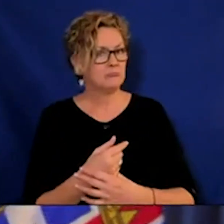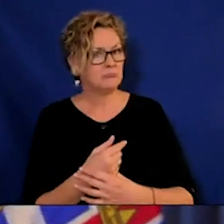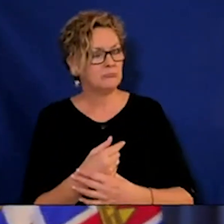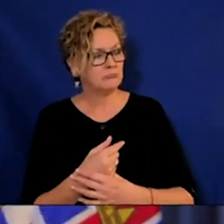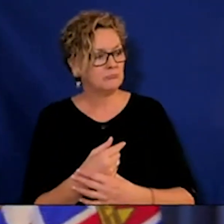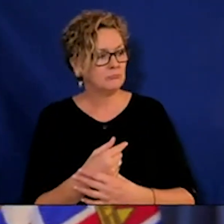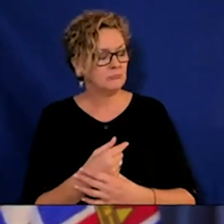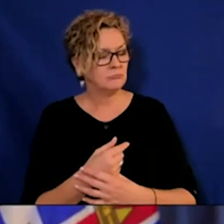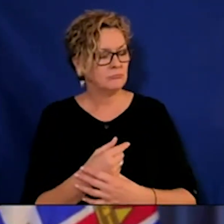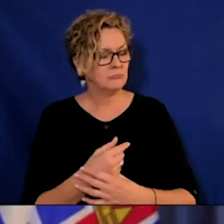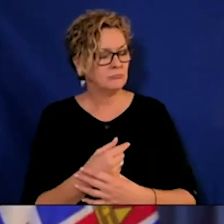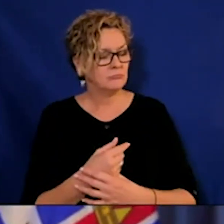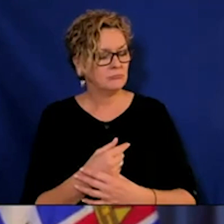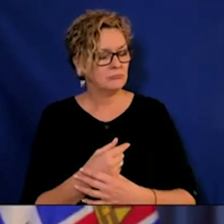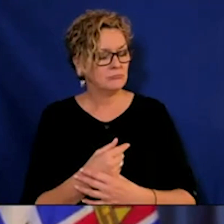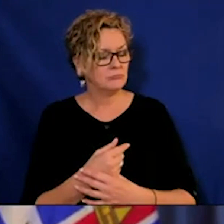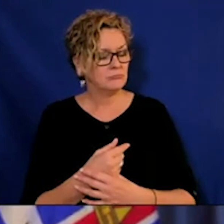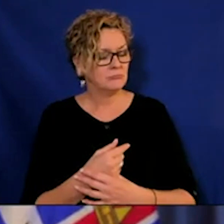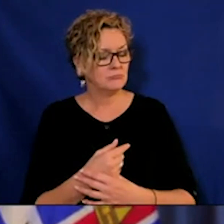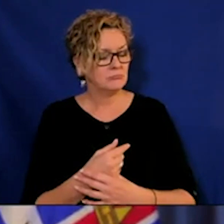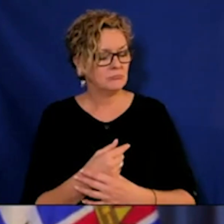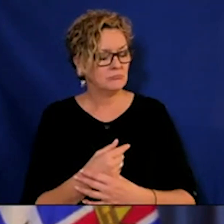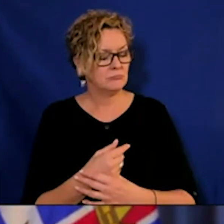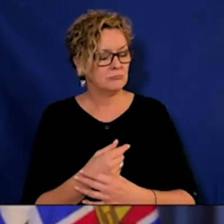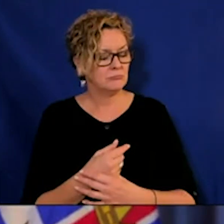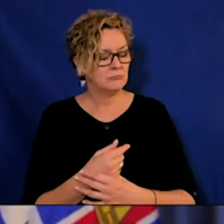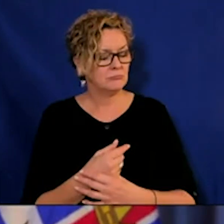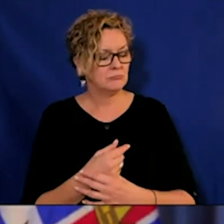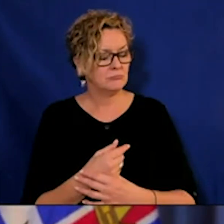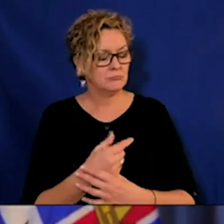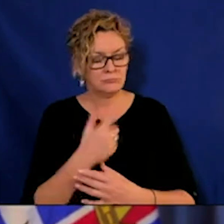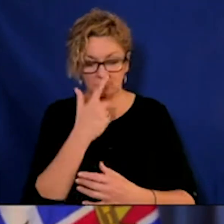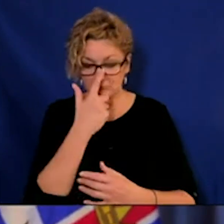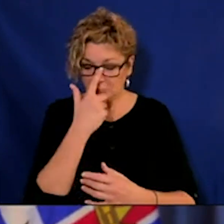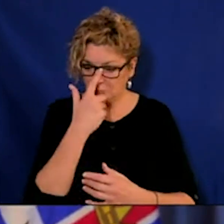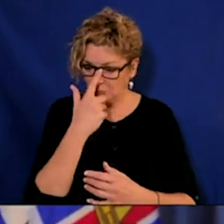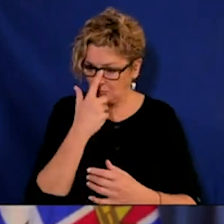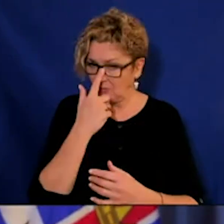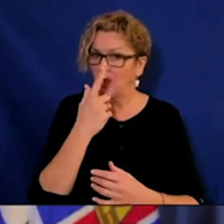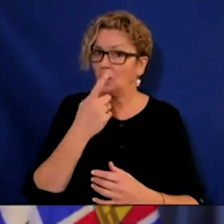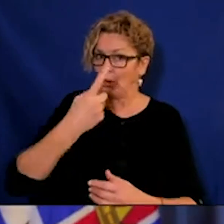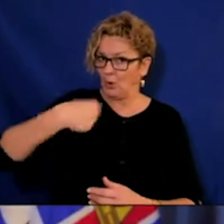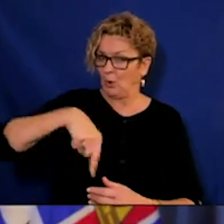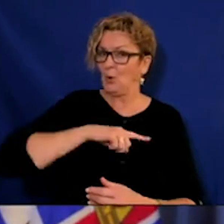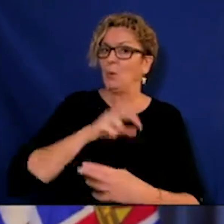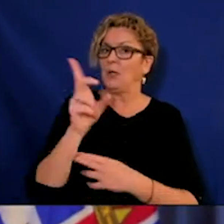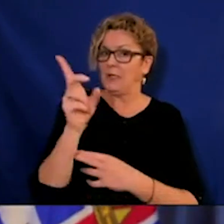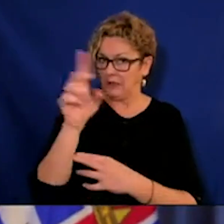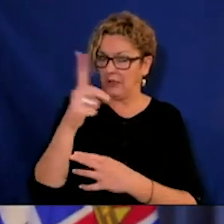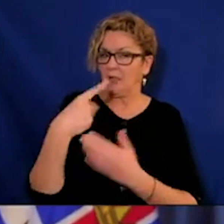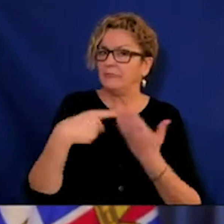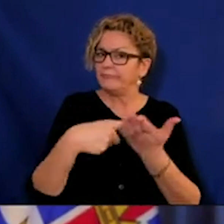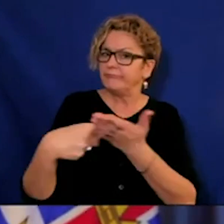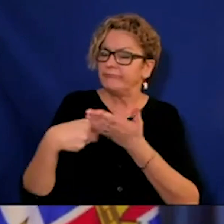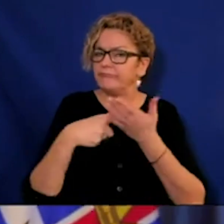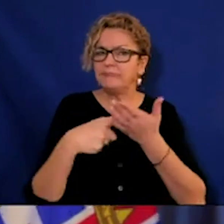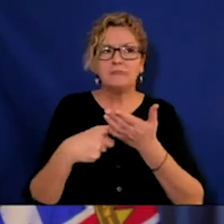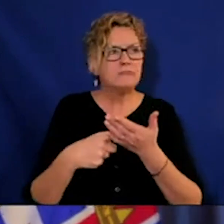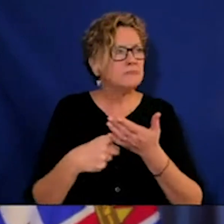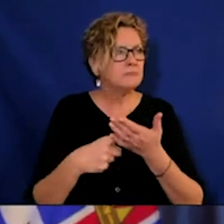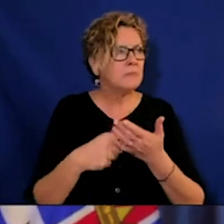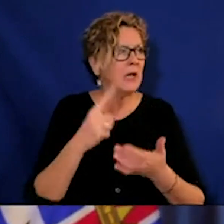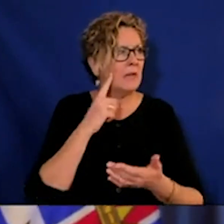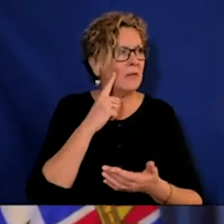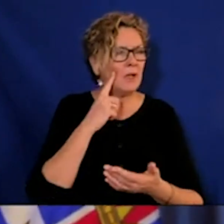We had this discussion, I think, 1 year and 7 or 8 months ago about this question around